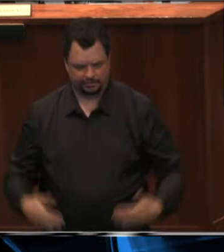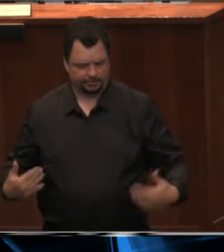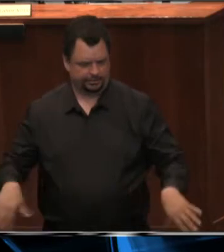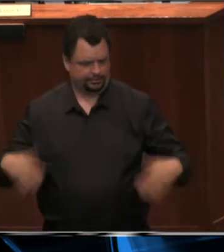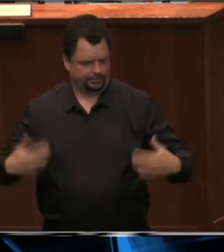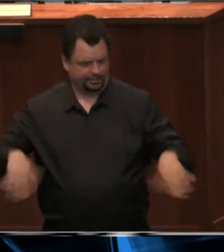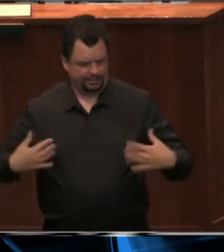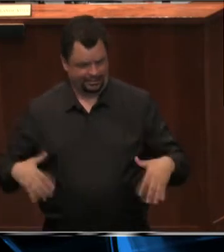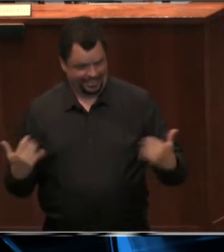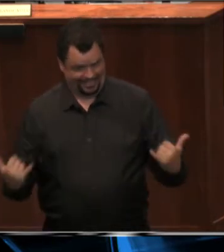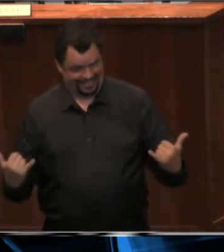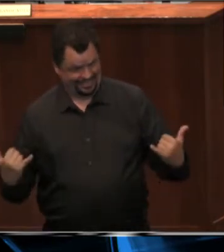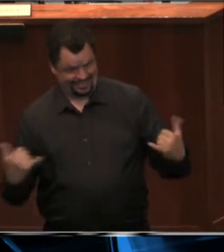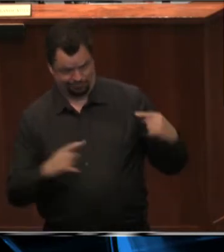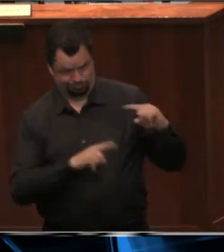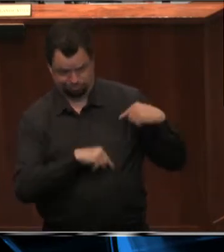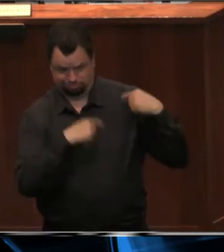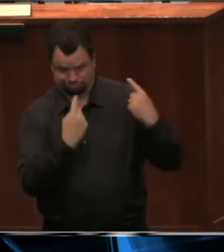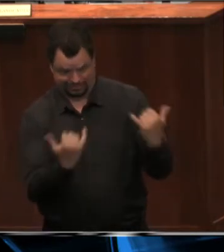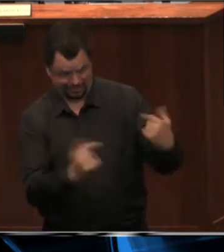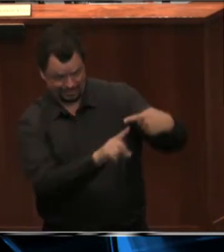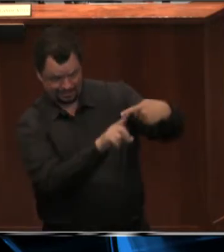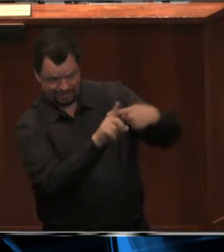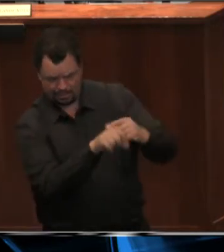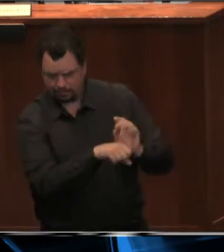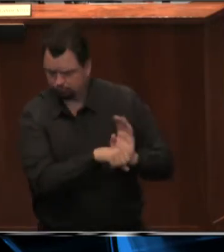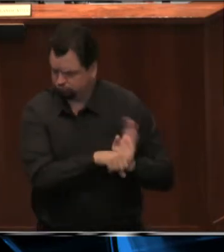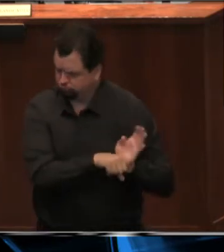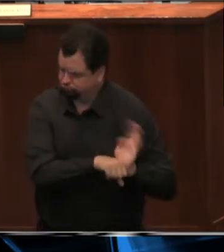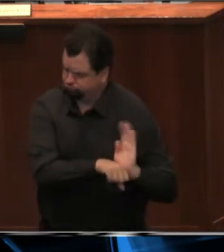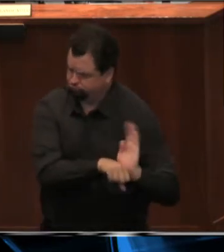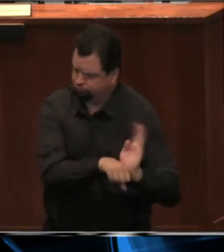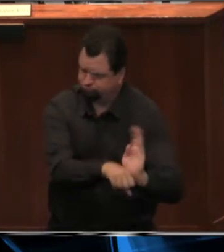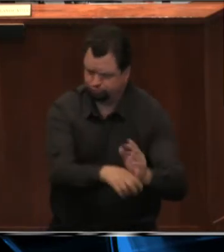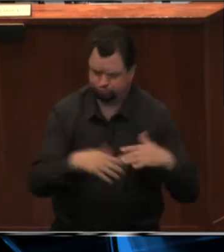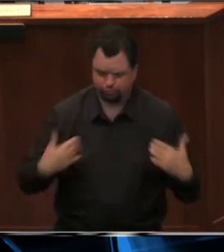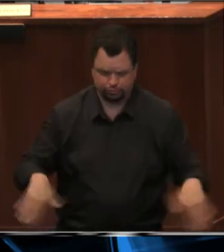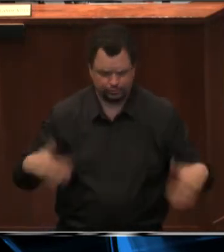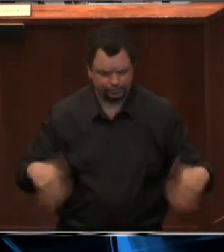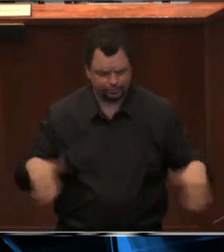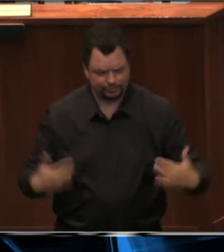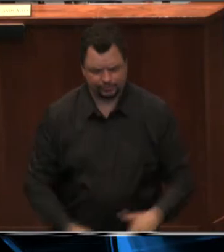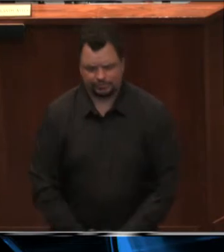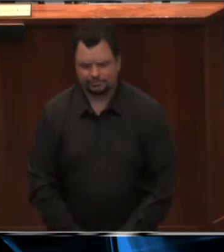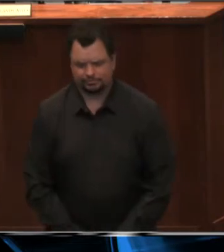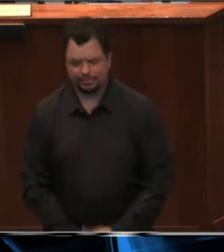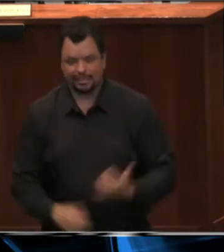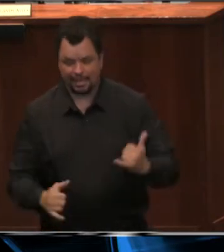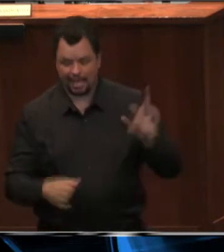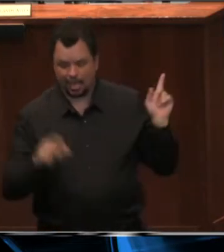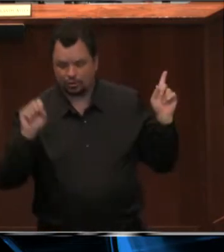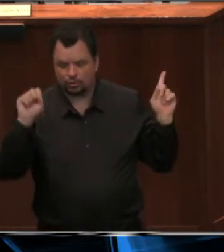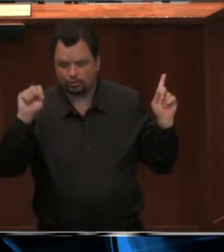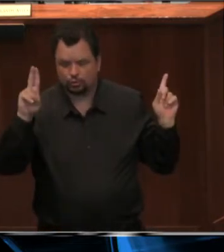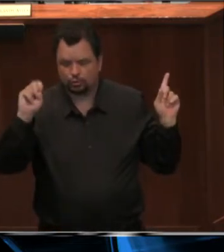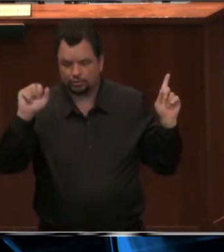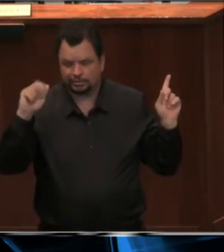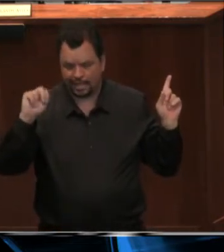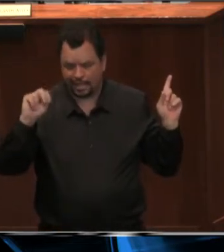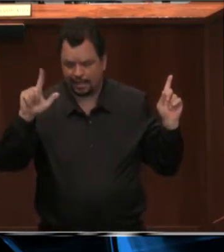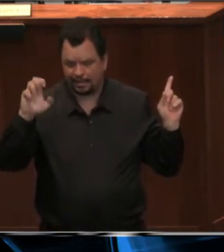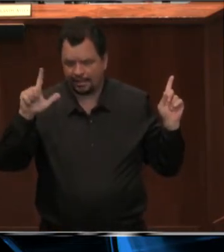our director, Susan Whelan, and her outstanding staff have successfully brought our health